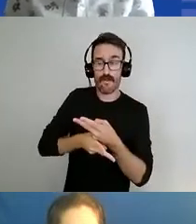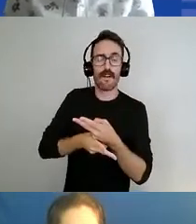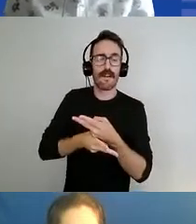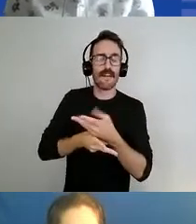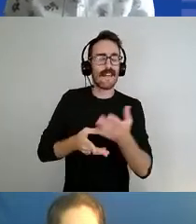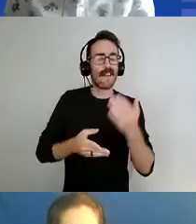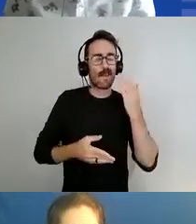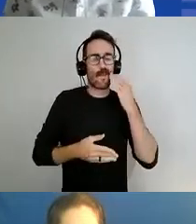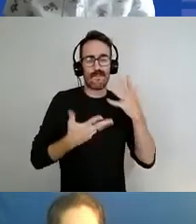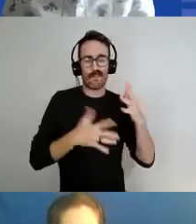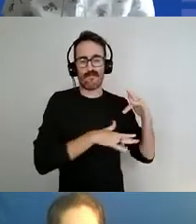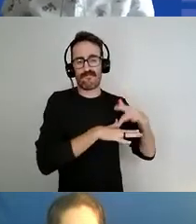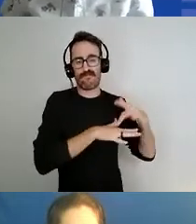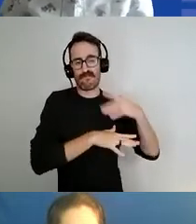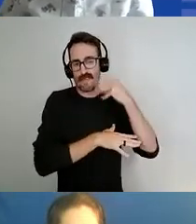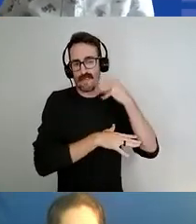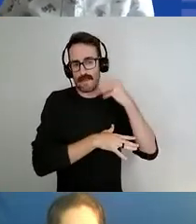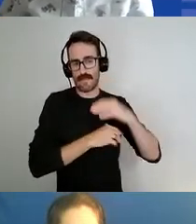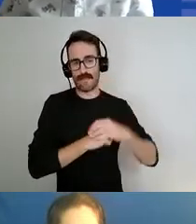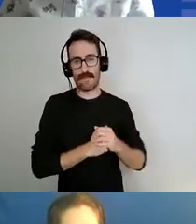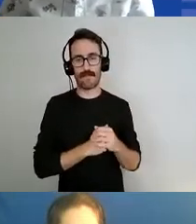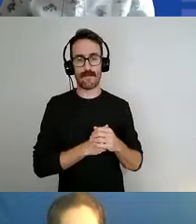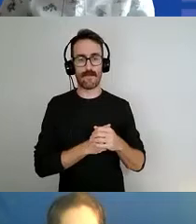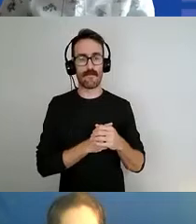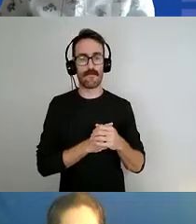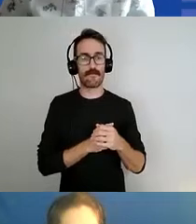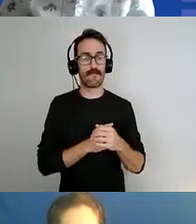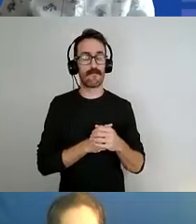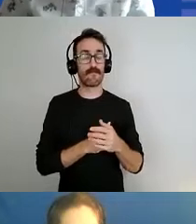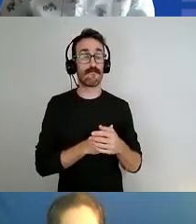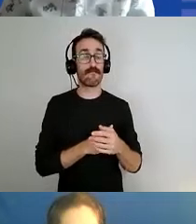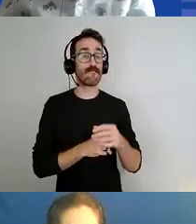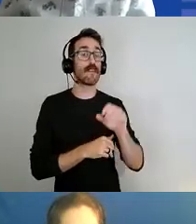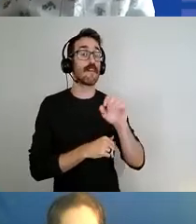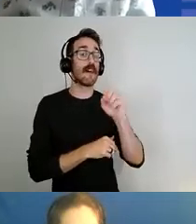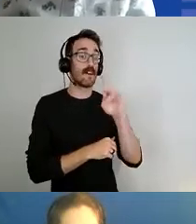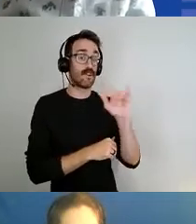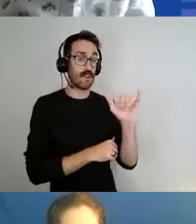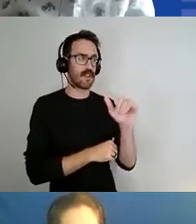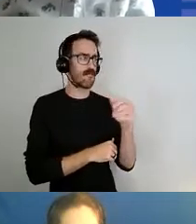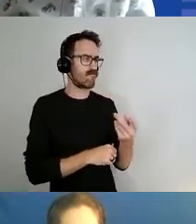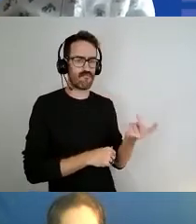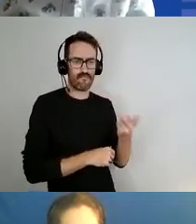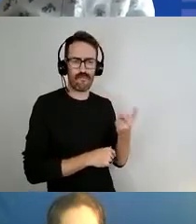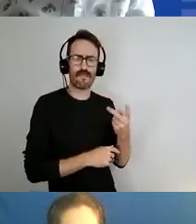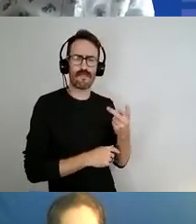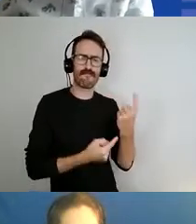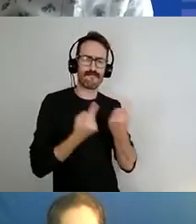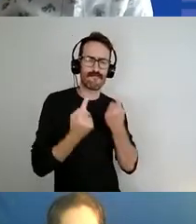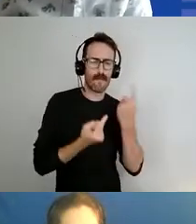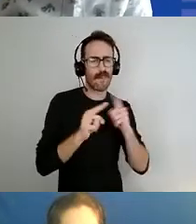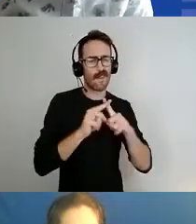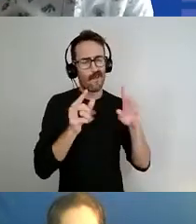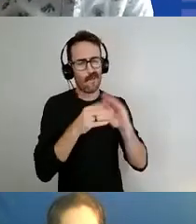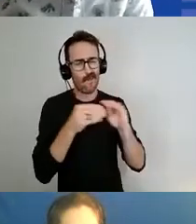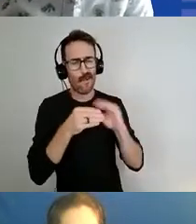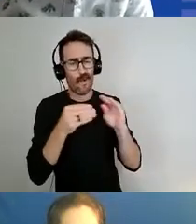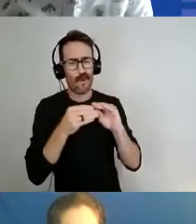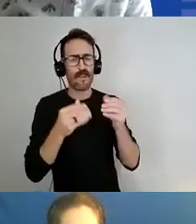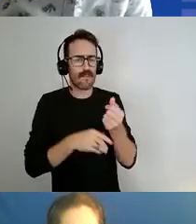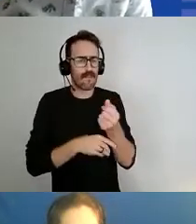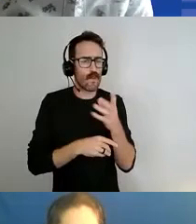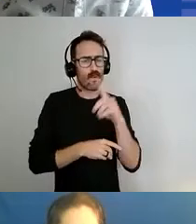Mm-hmm. And as we were thinking through all the stories that were shared with us, we kind of held the questions